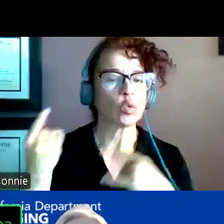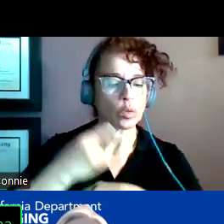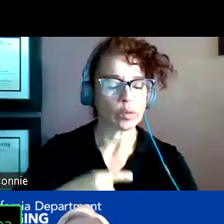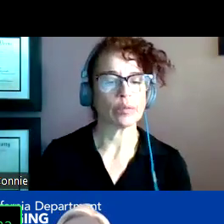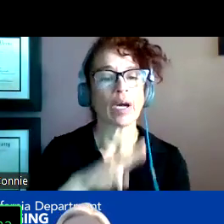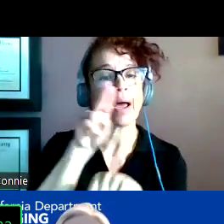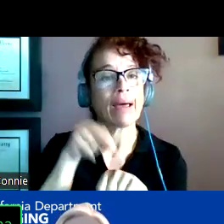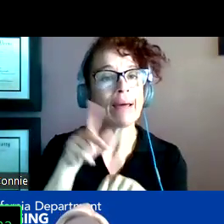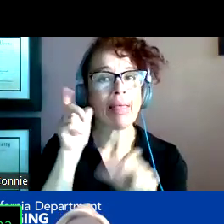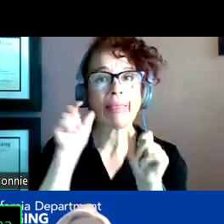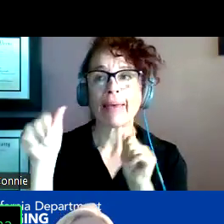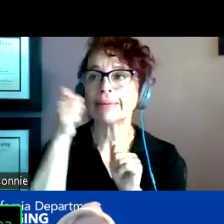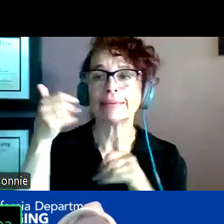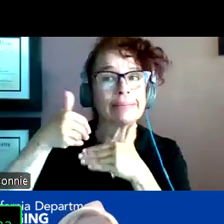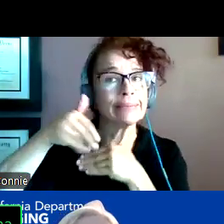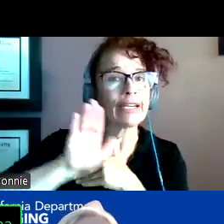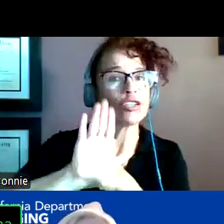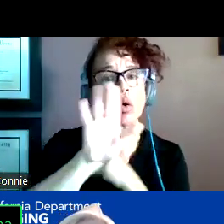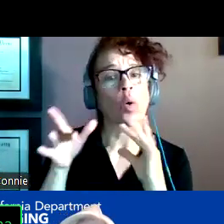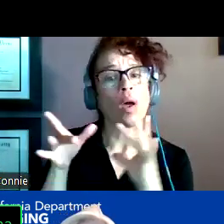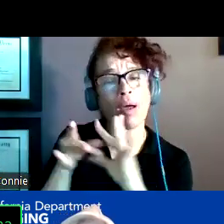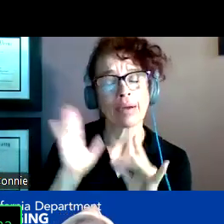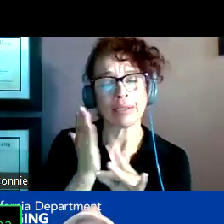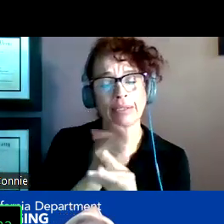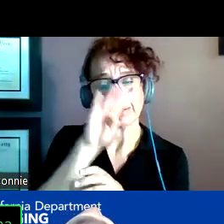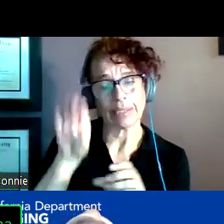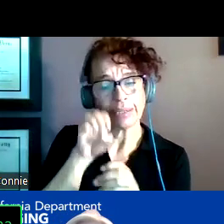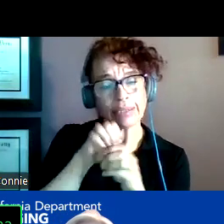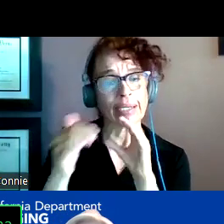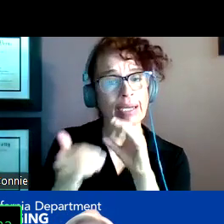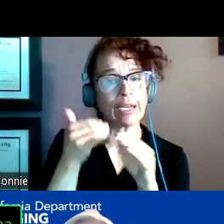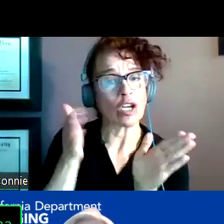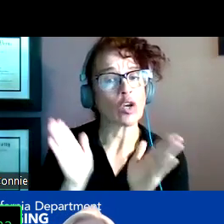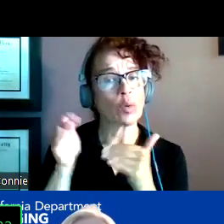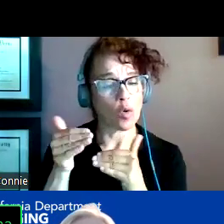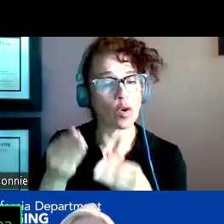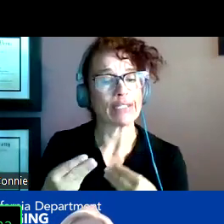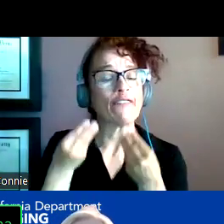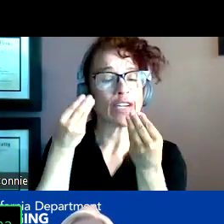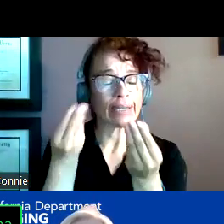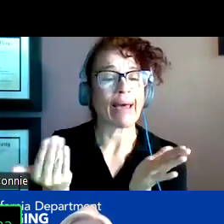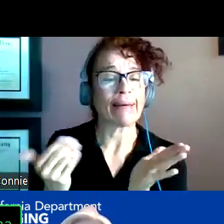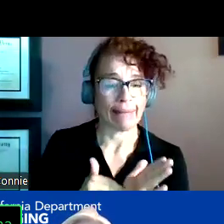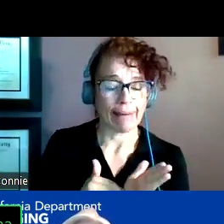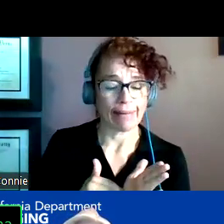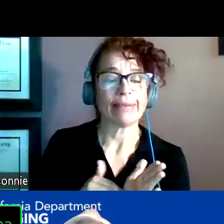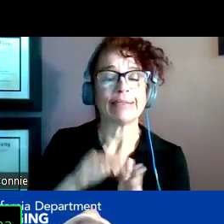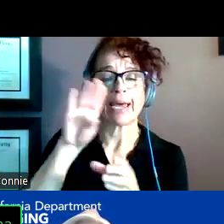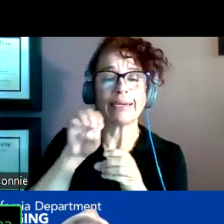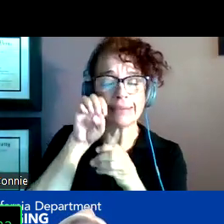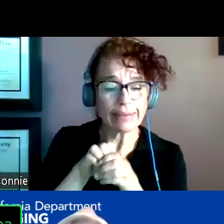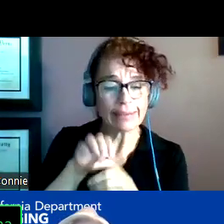Of course, at any time, you can send your comments to our Engage email box. Let me give that to you again.